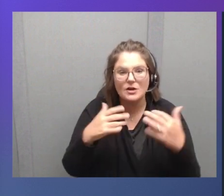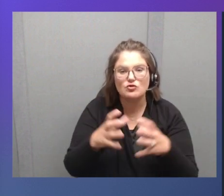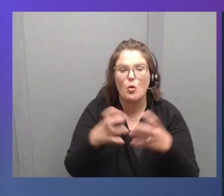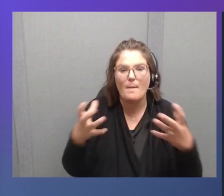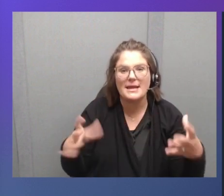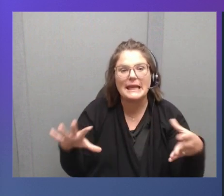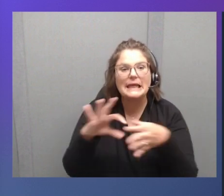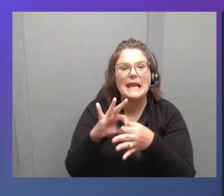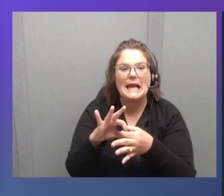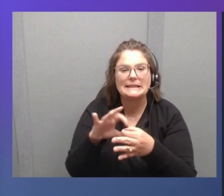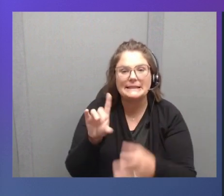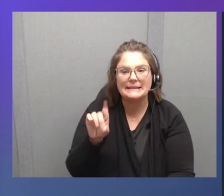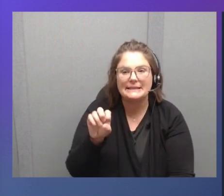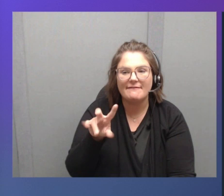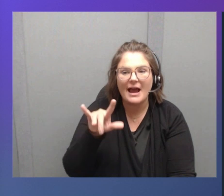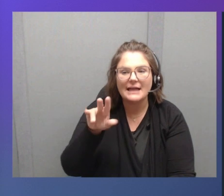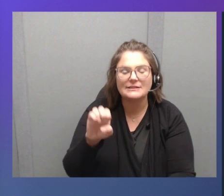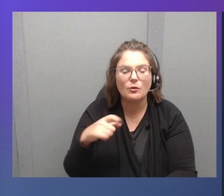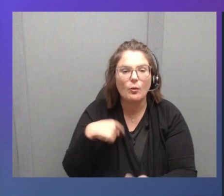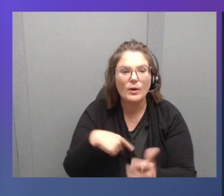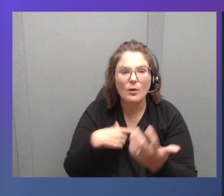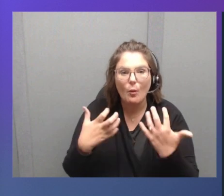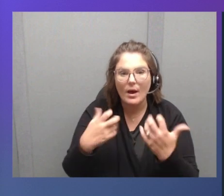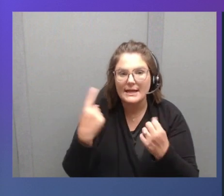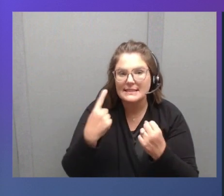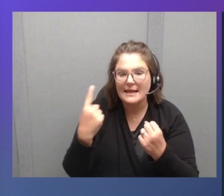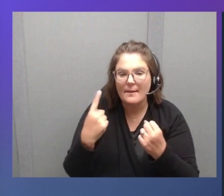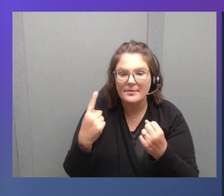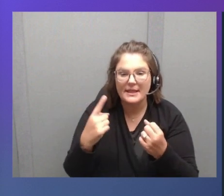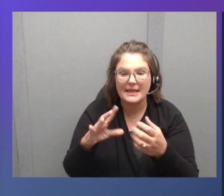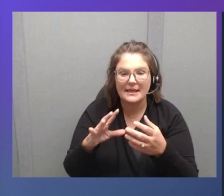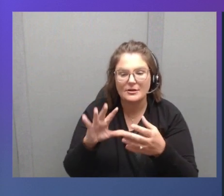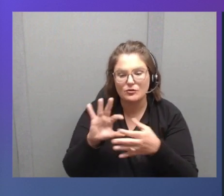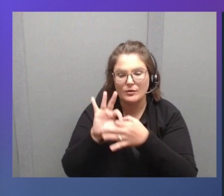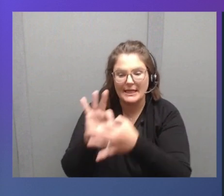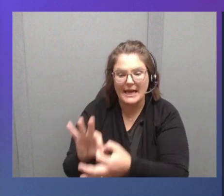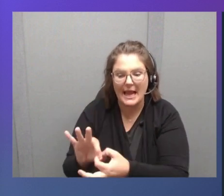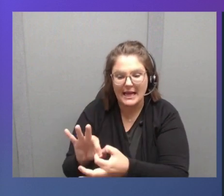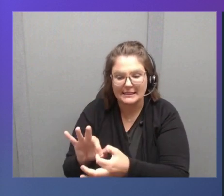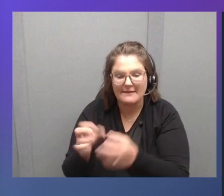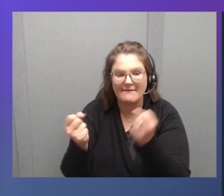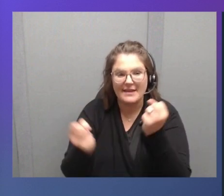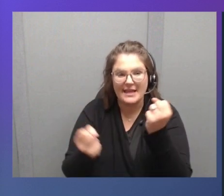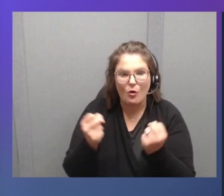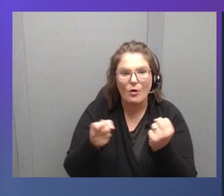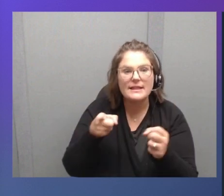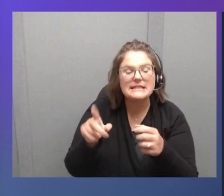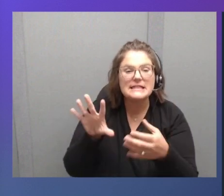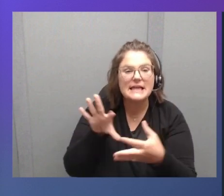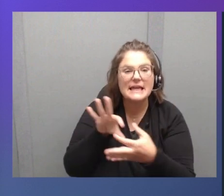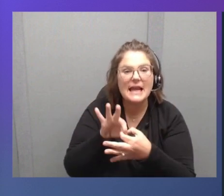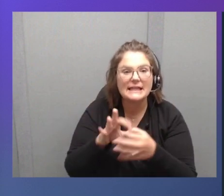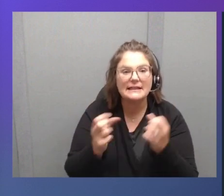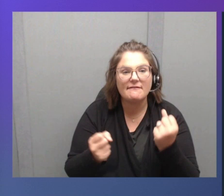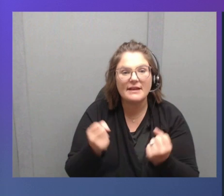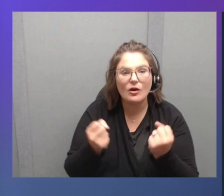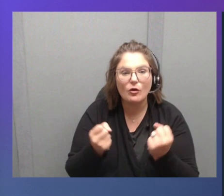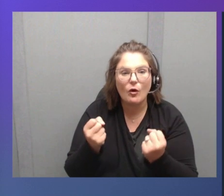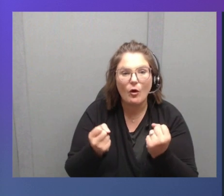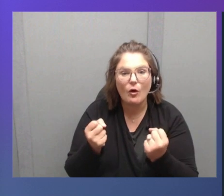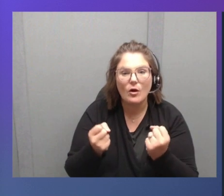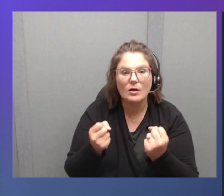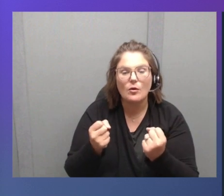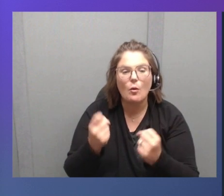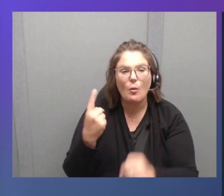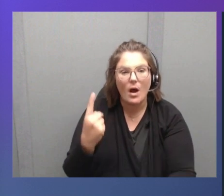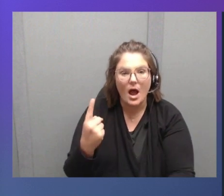We wanted to have something that conveyed the connected vehicle. I see. This is a connected vehicle where we had one of our ExpressLink devices, the